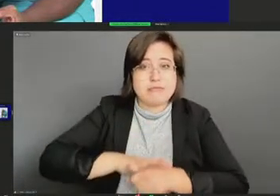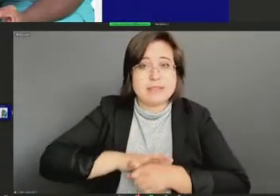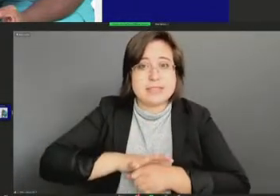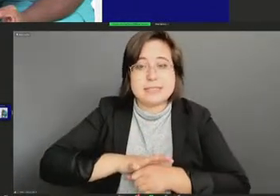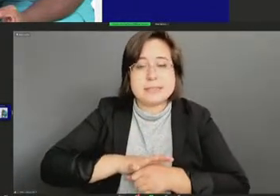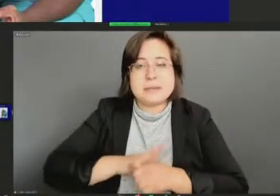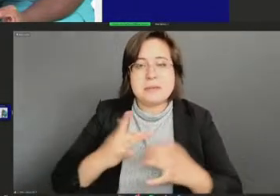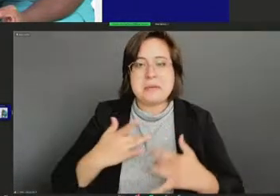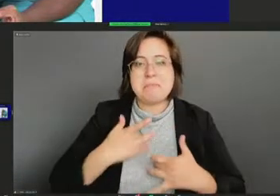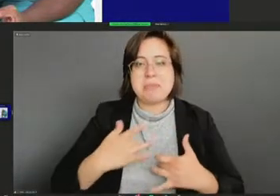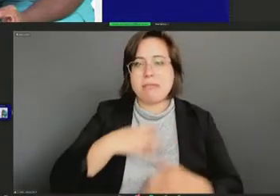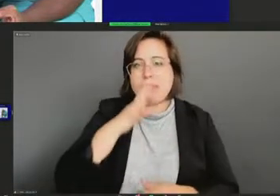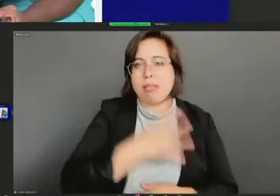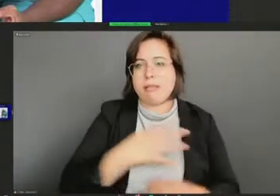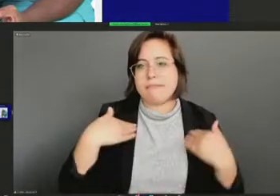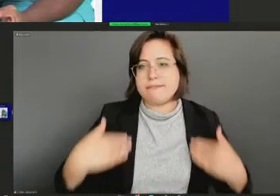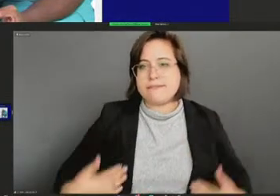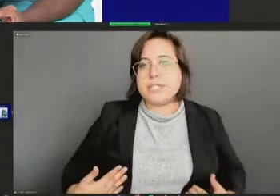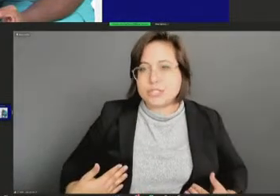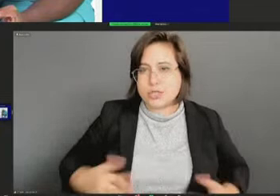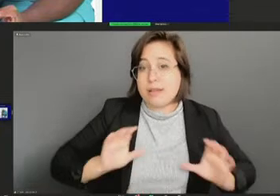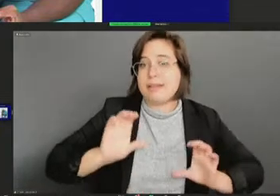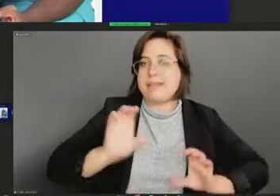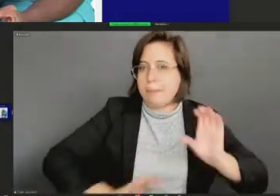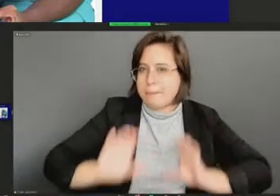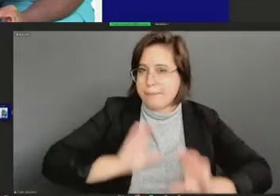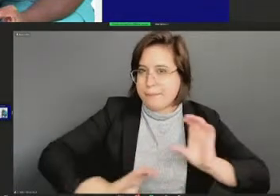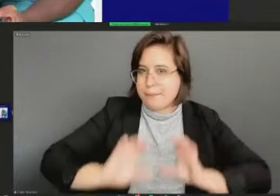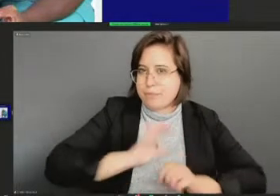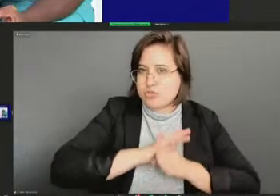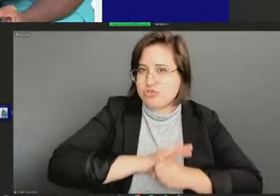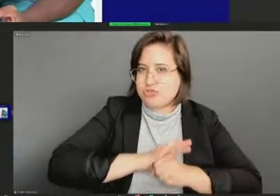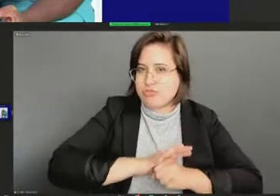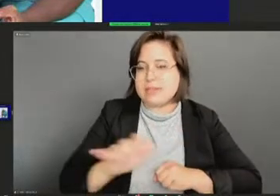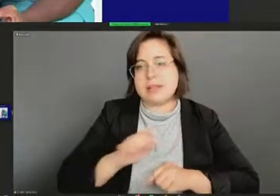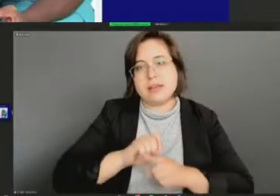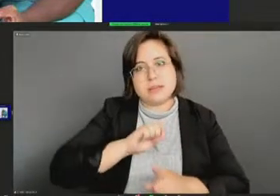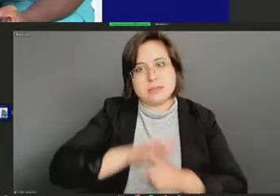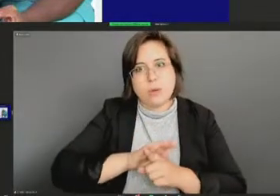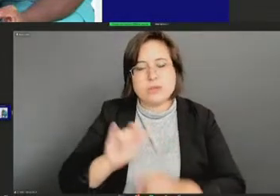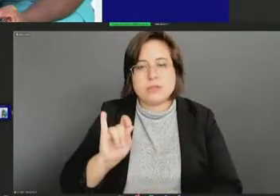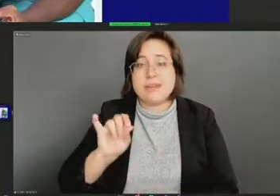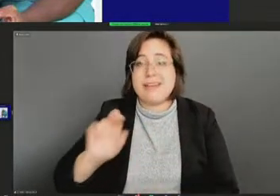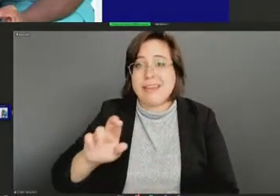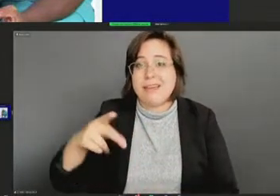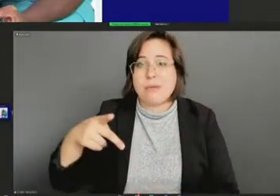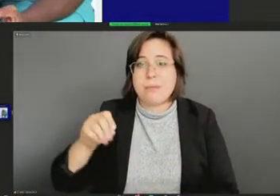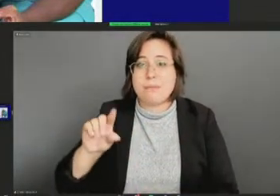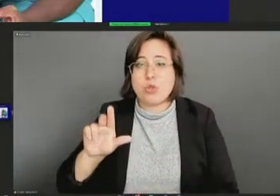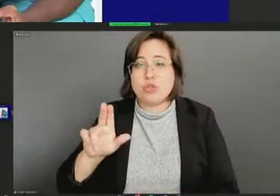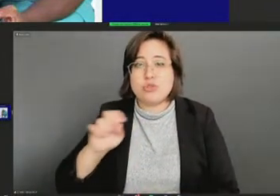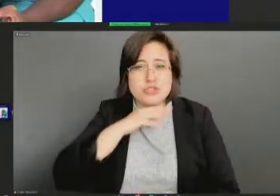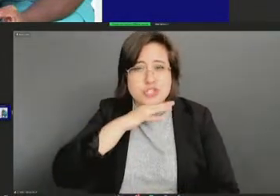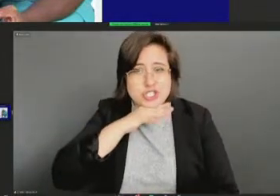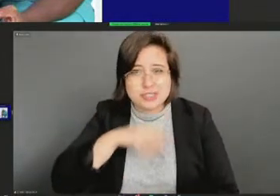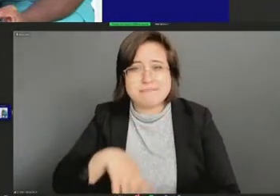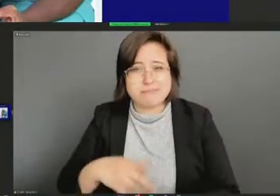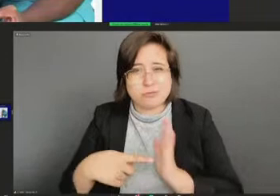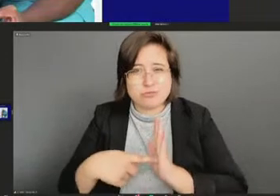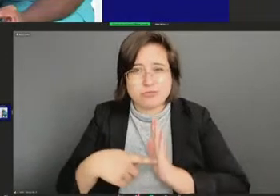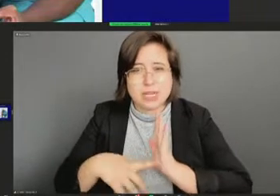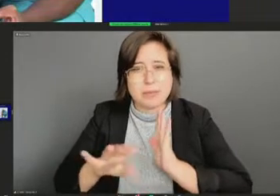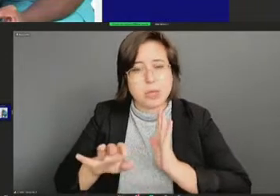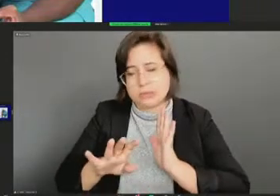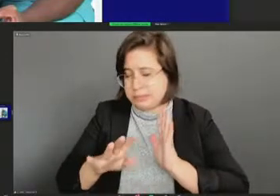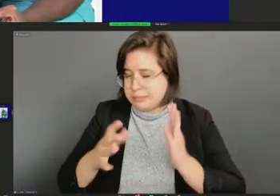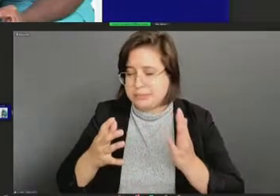pay attention to the physical and chemical stressors, like exposure to air pollution, for example. All of these matter and